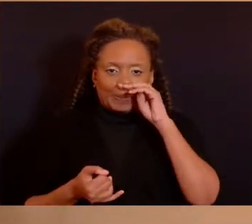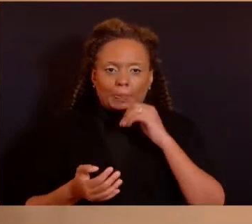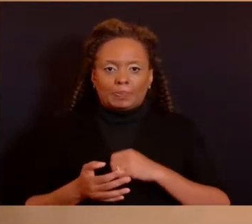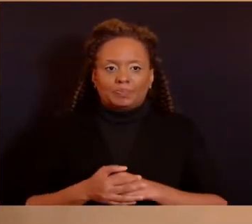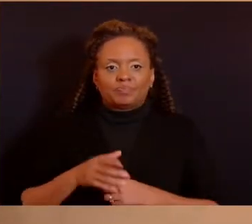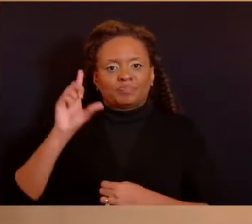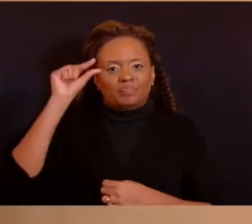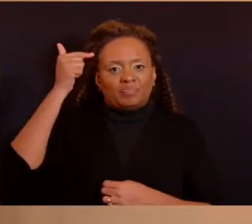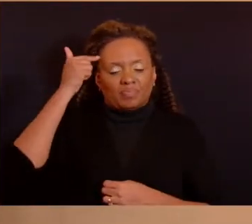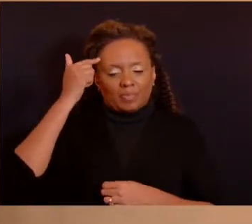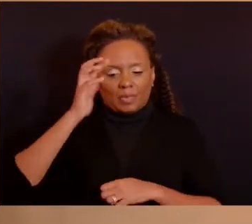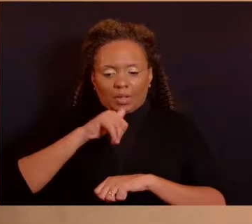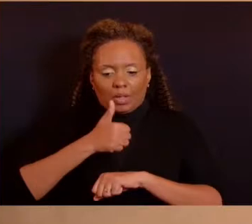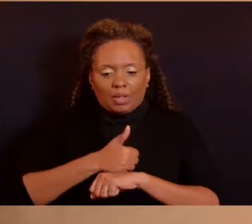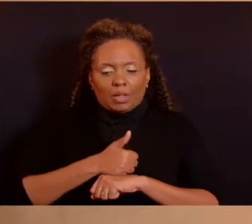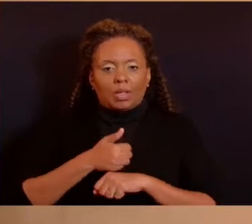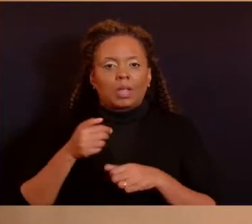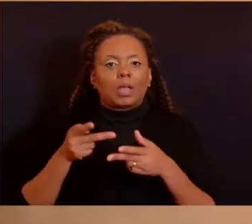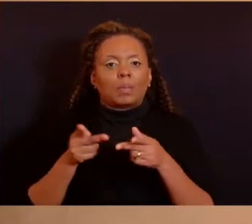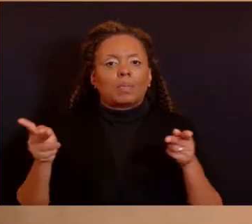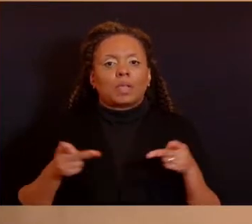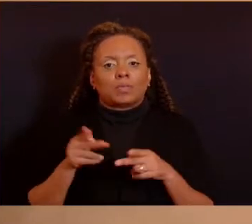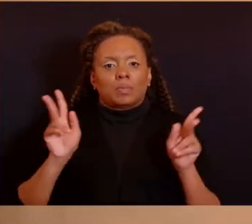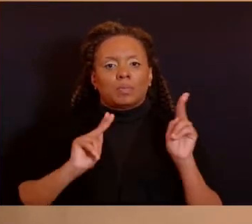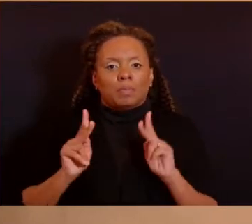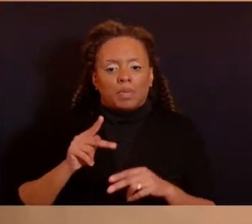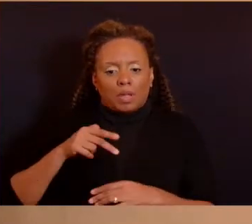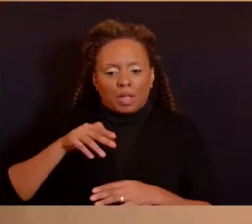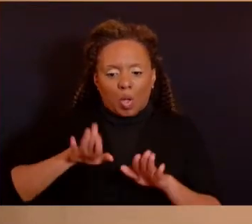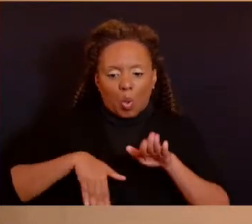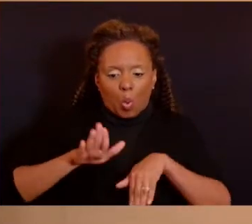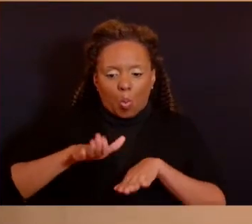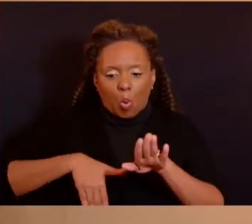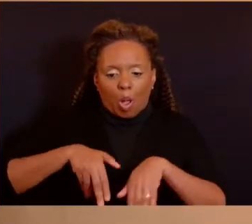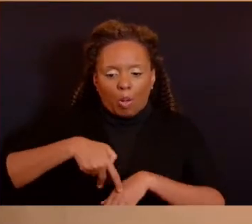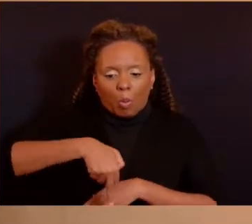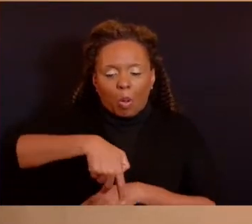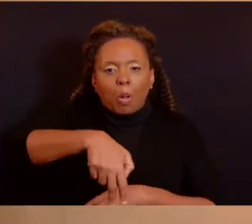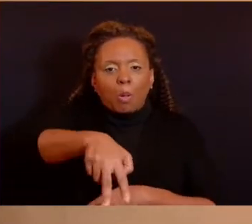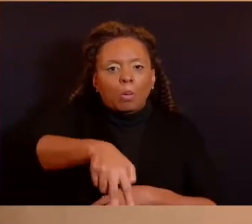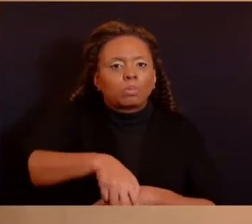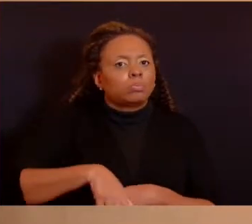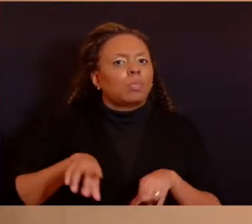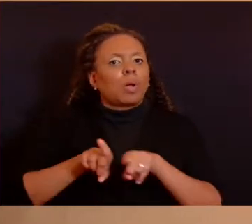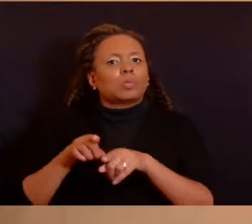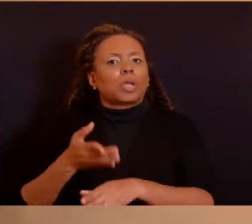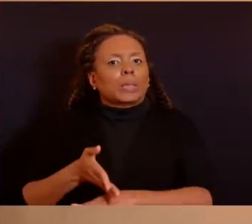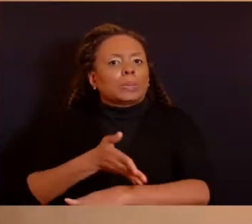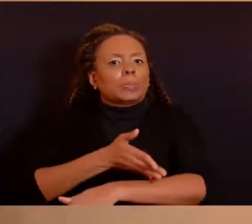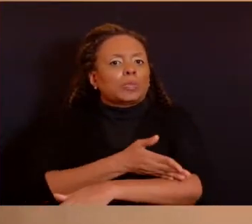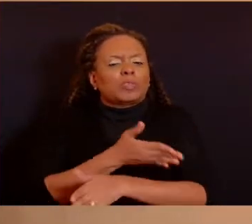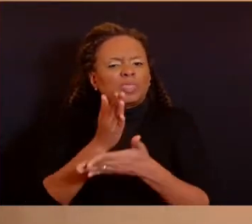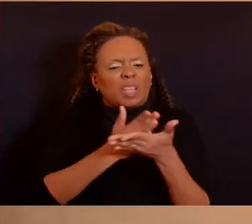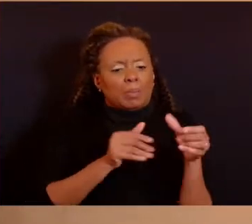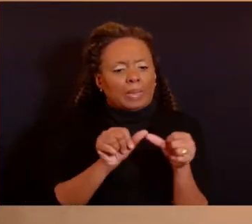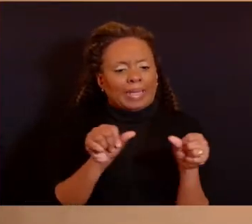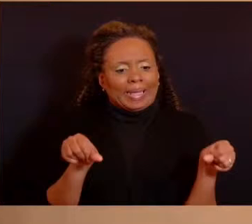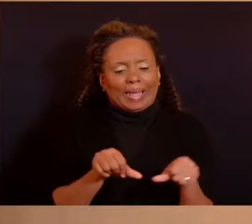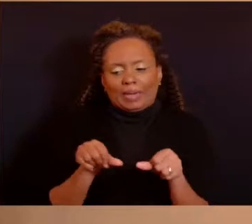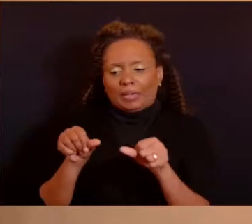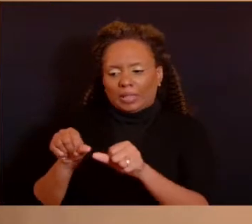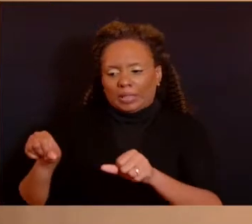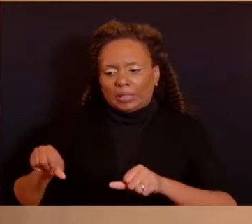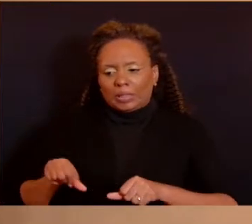installed footpaths, but also instituted certain drainage infrastructure improvements in the area, which has led to some